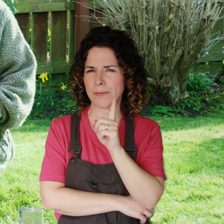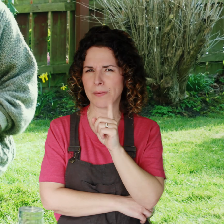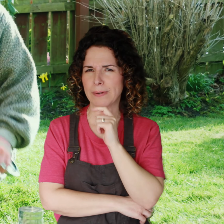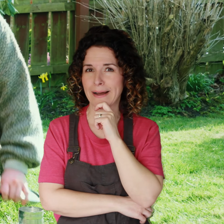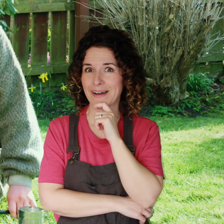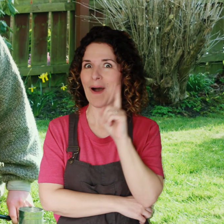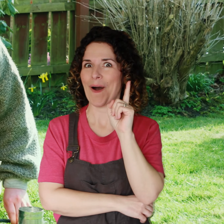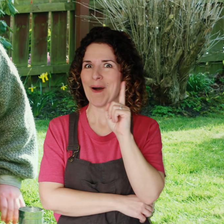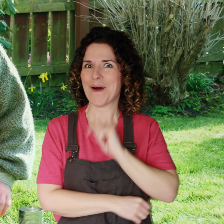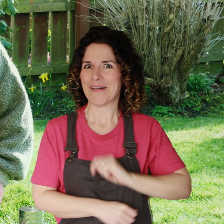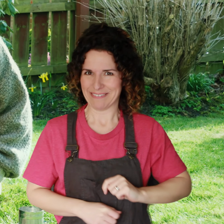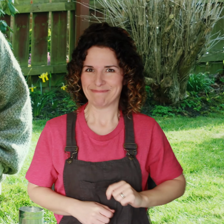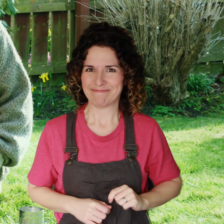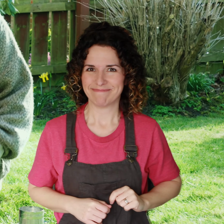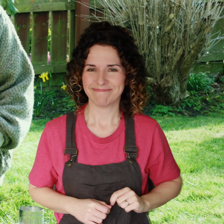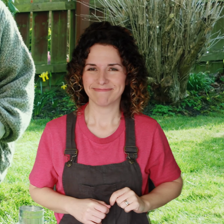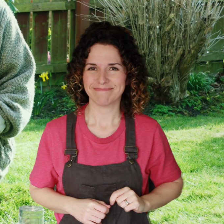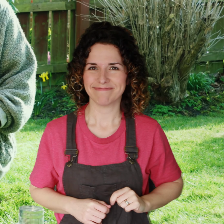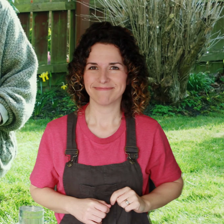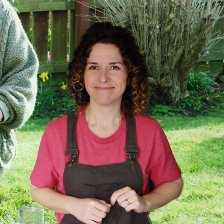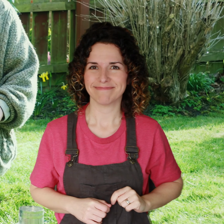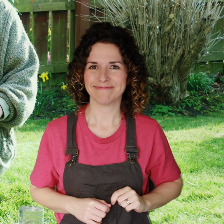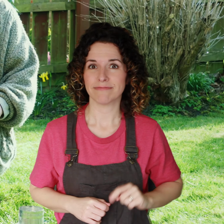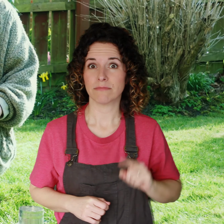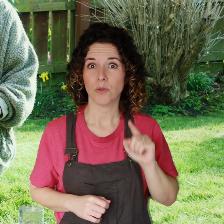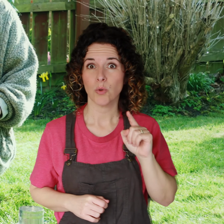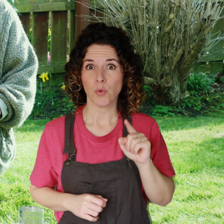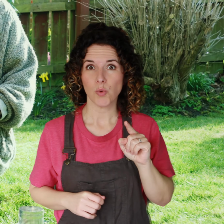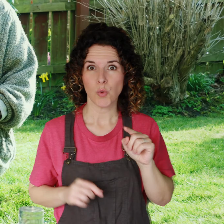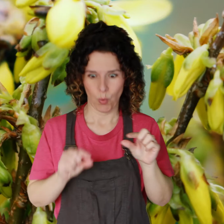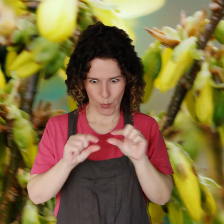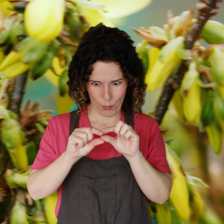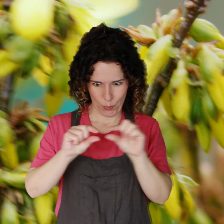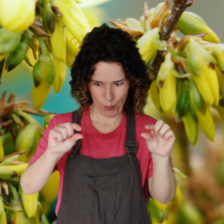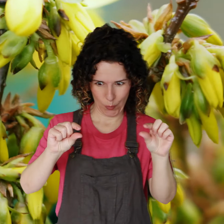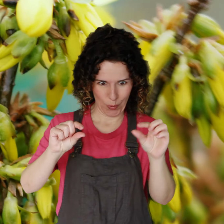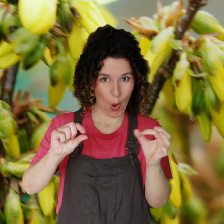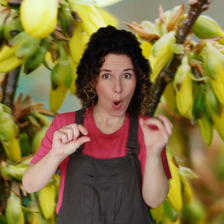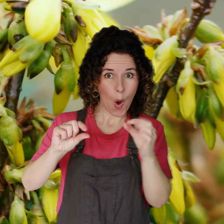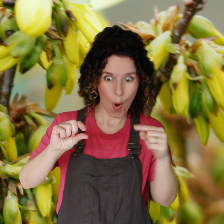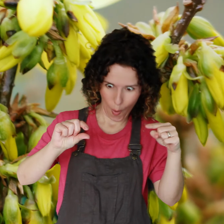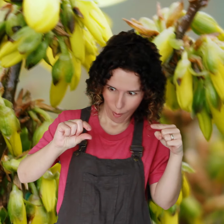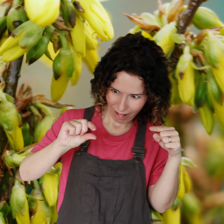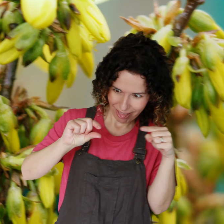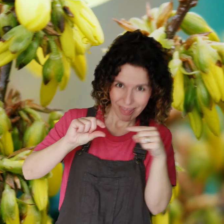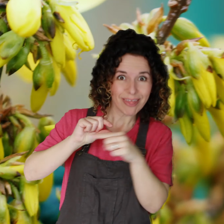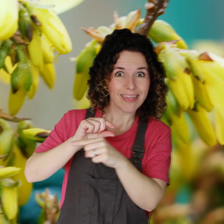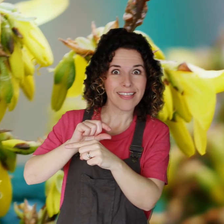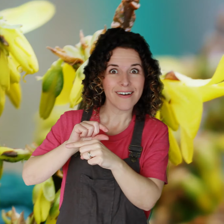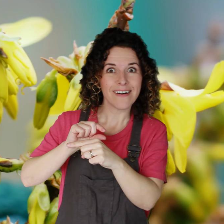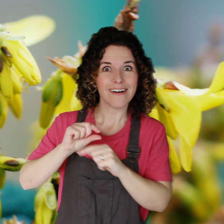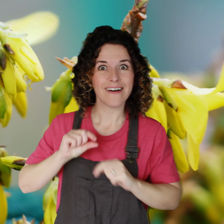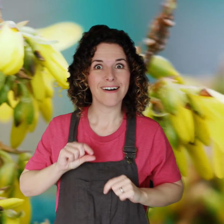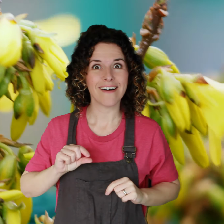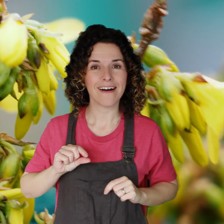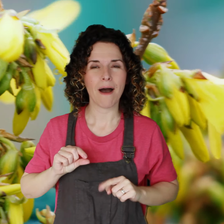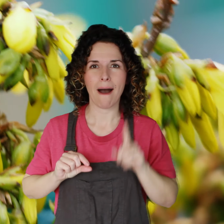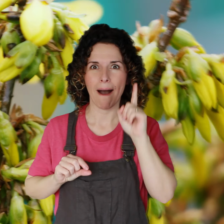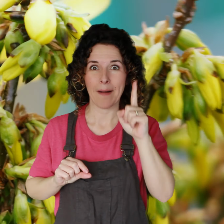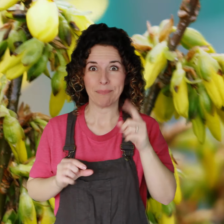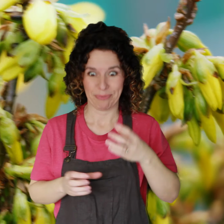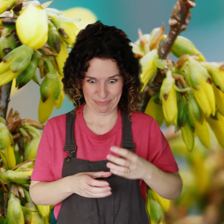Ah. A hollow cane with an ole. I'll